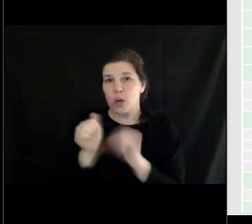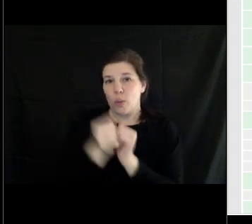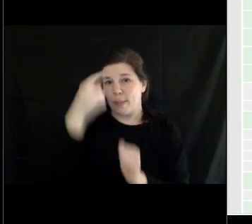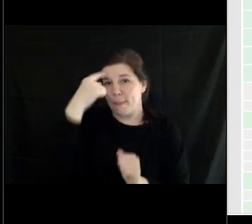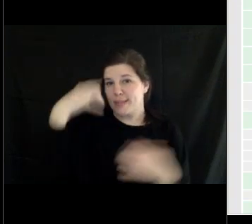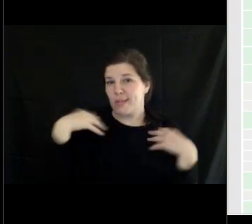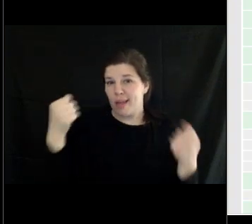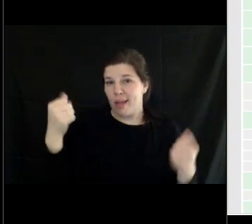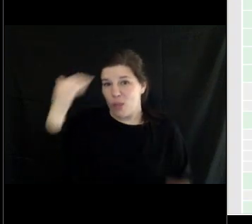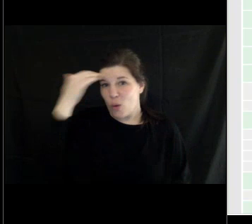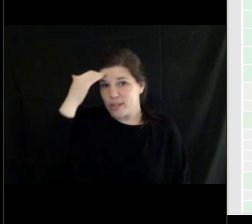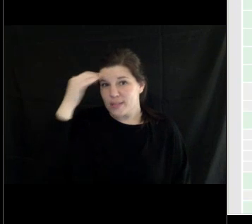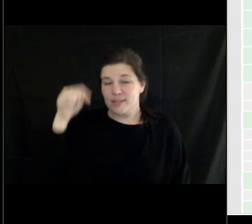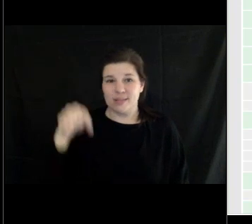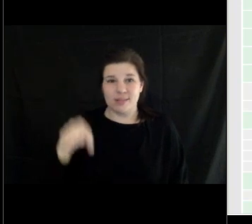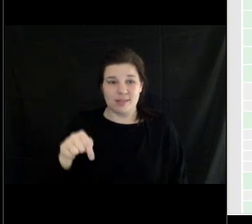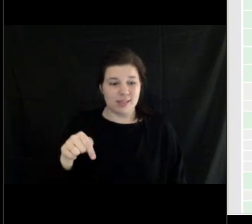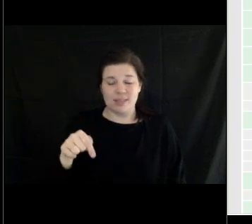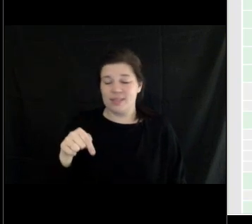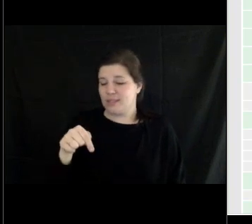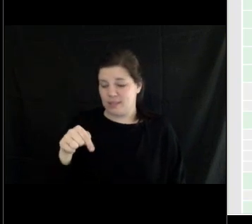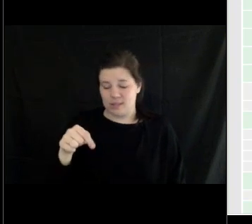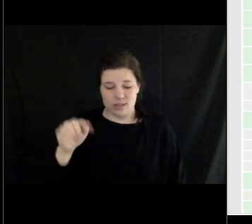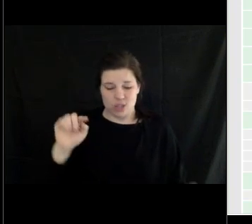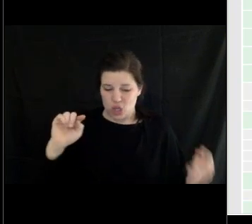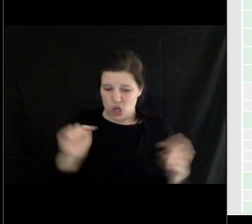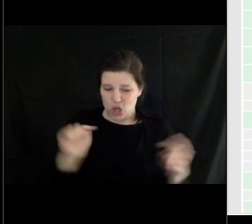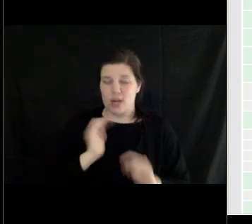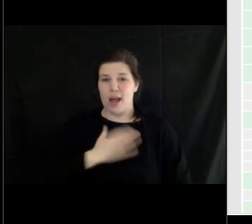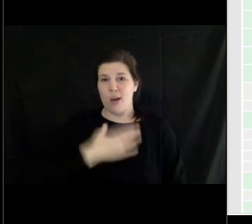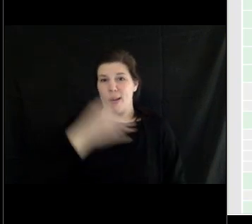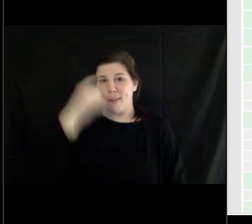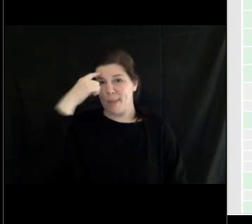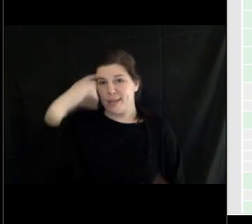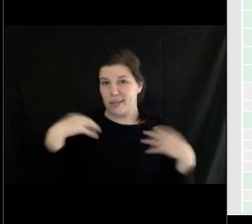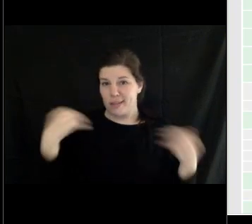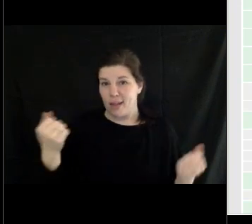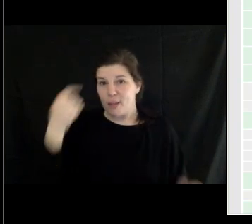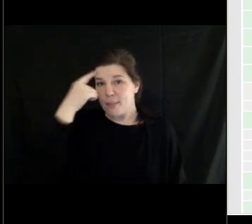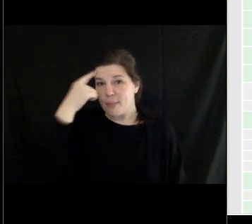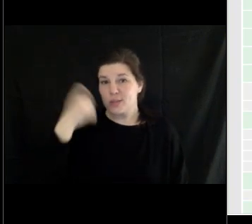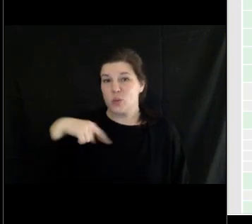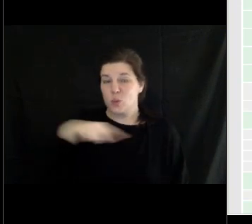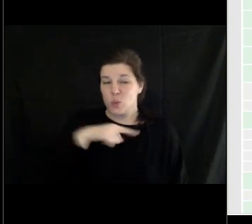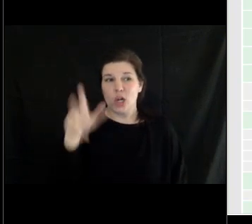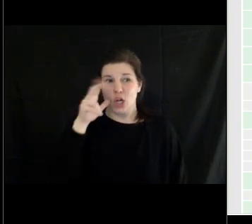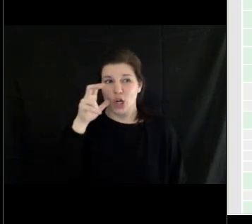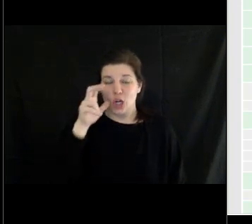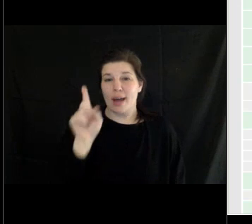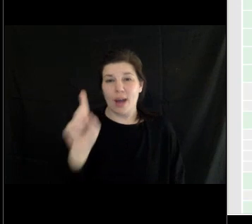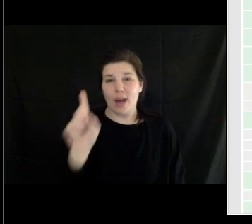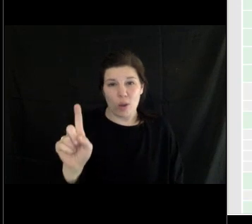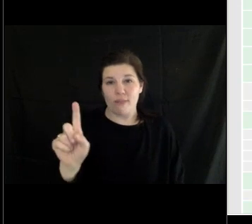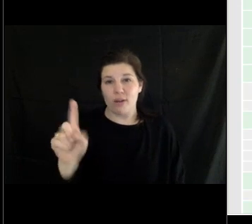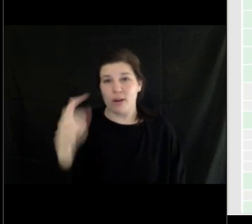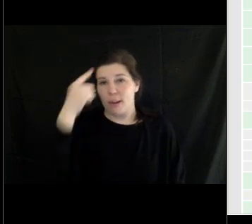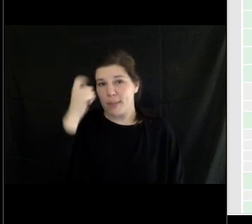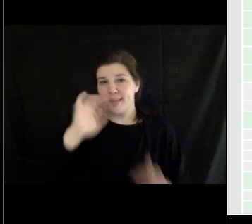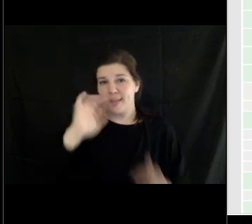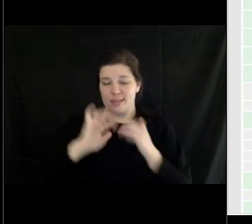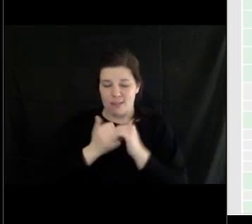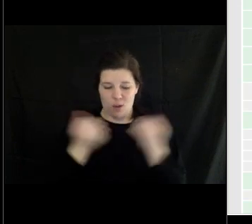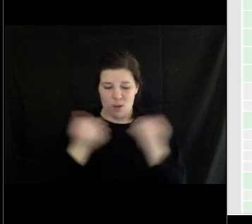This is taxing on our mental health because we are heard. However, because of how it is